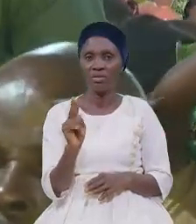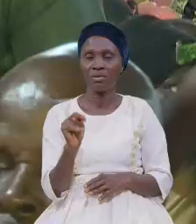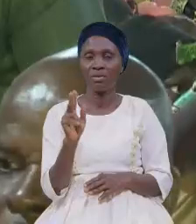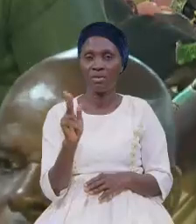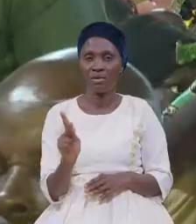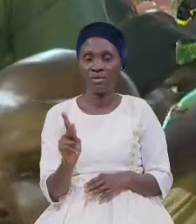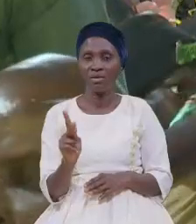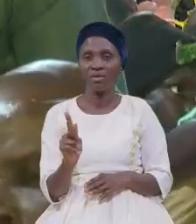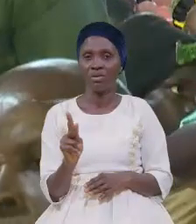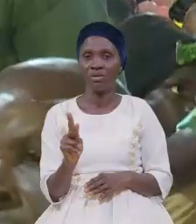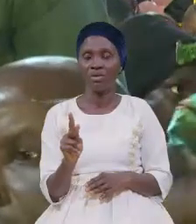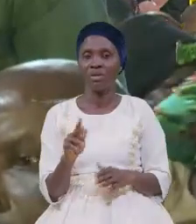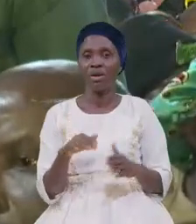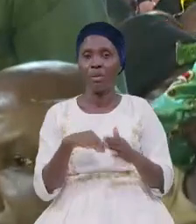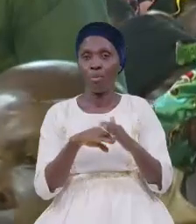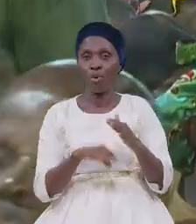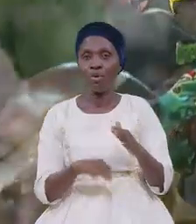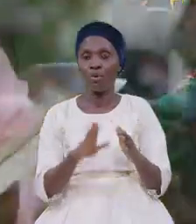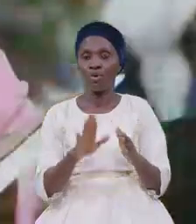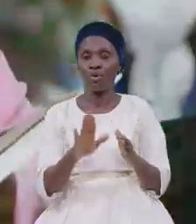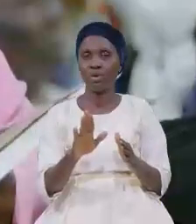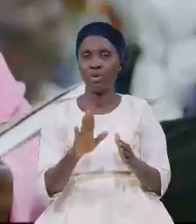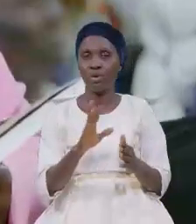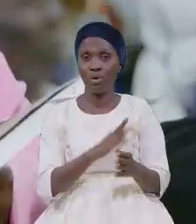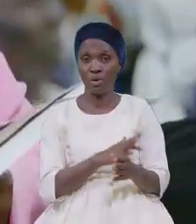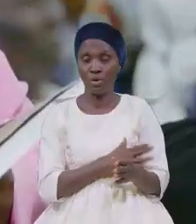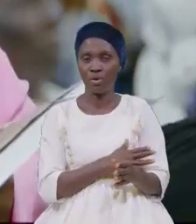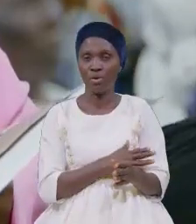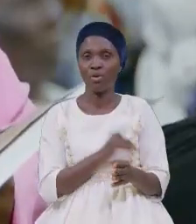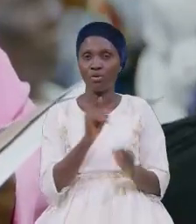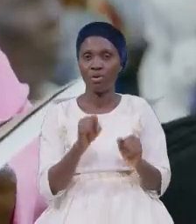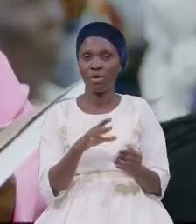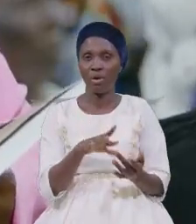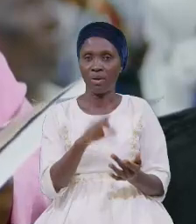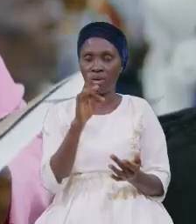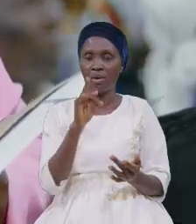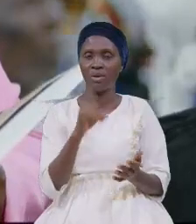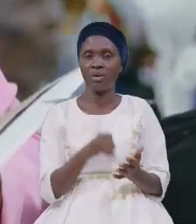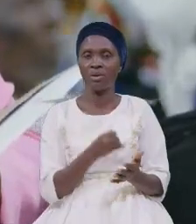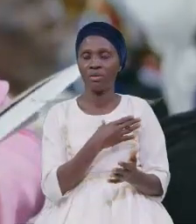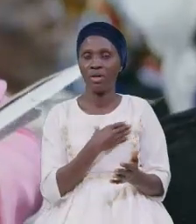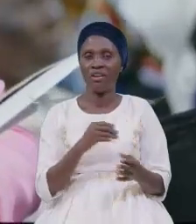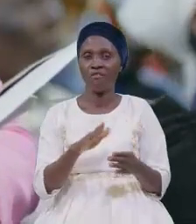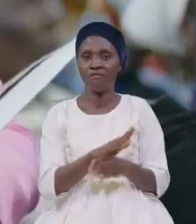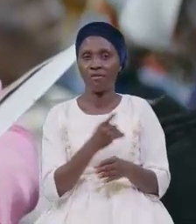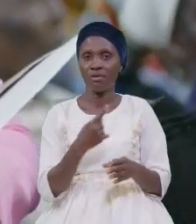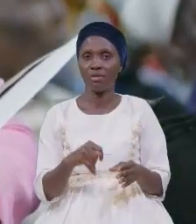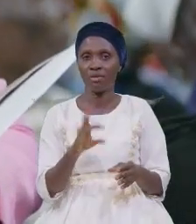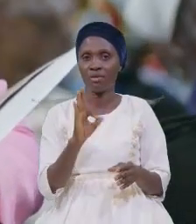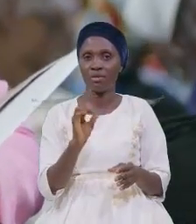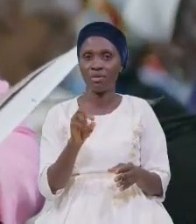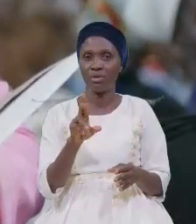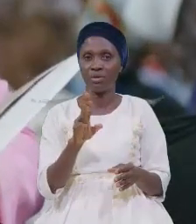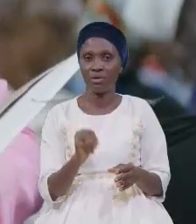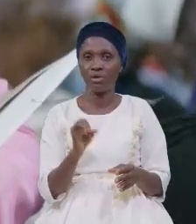the form so we can assist you further in your new work with Christ.